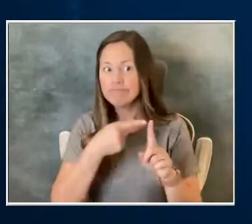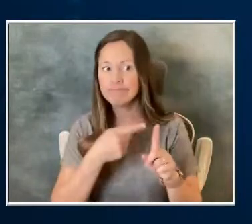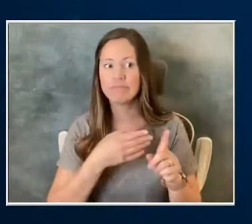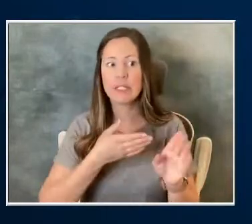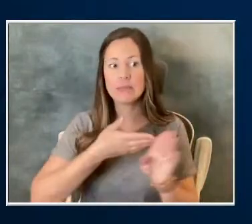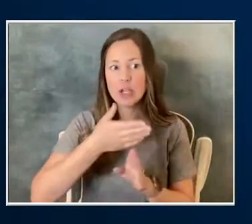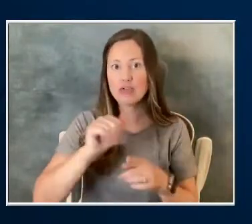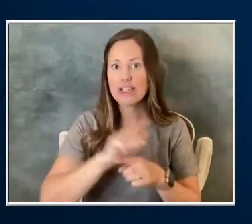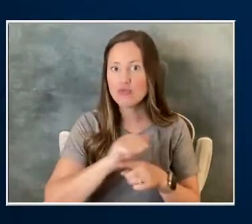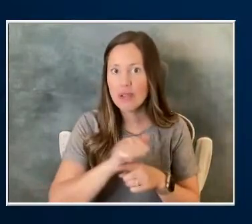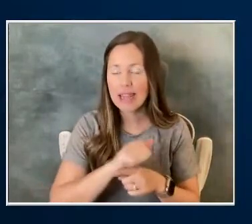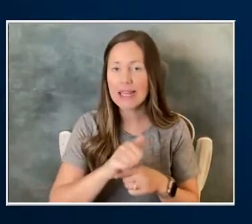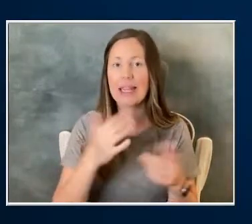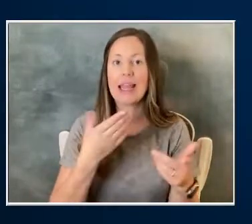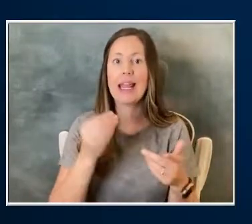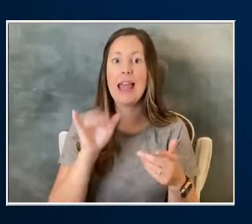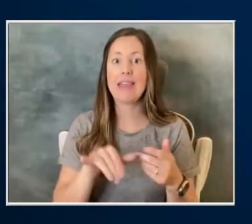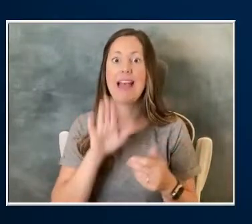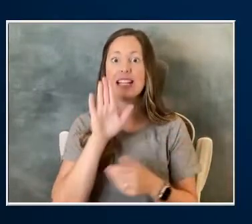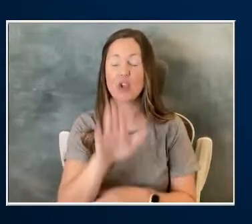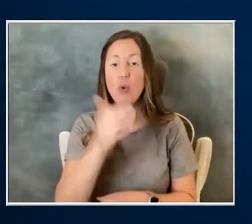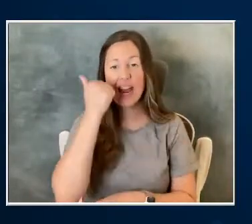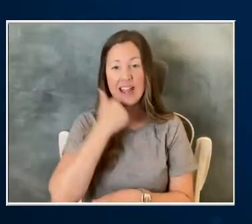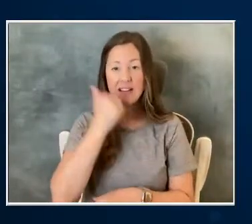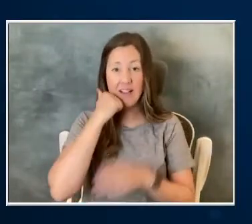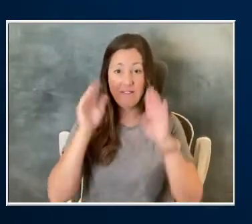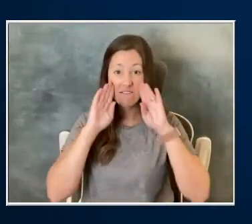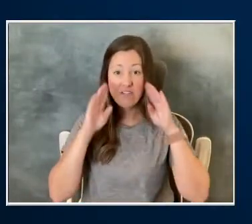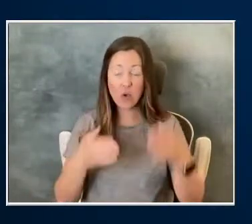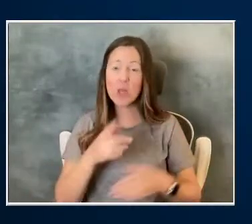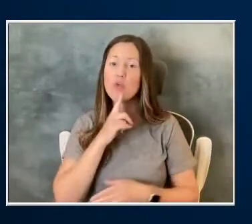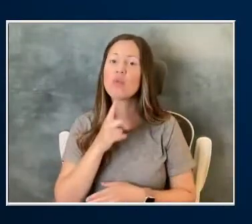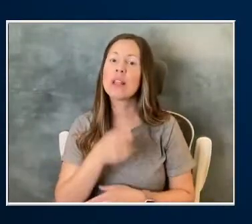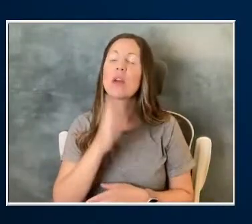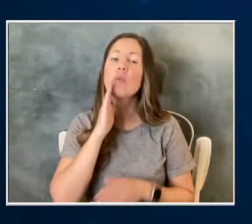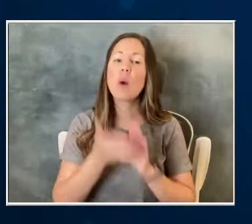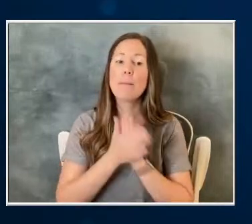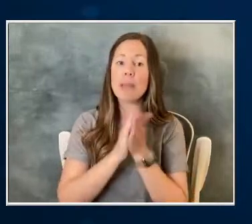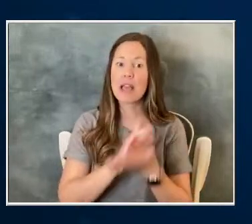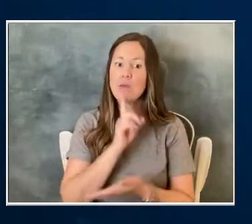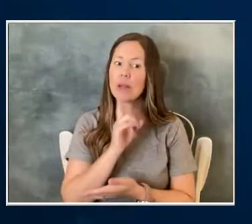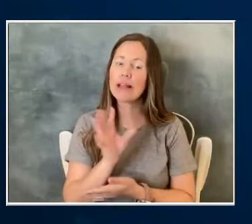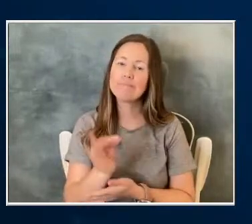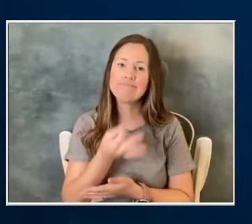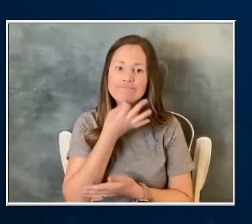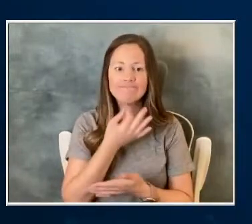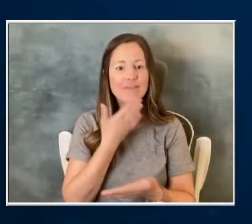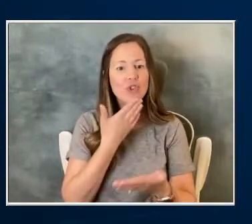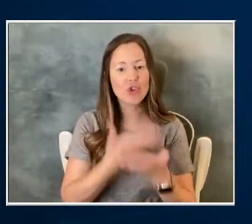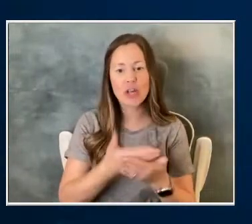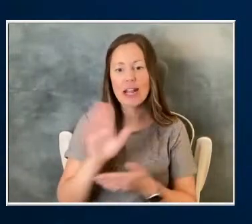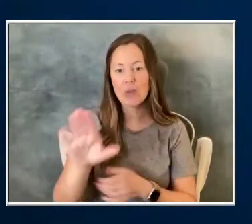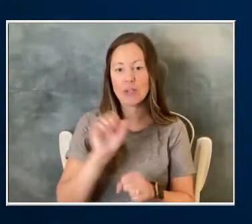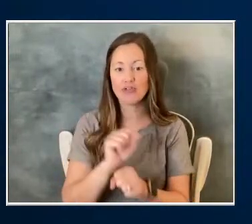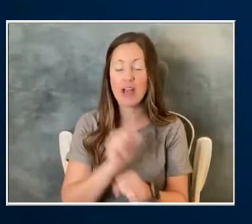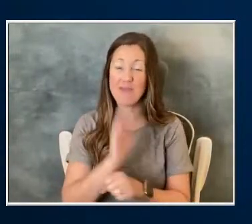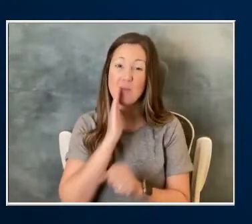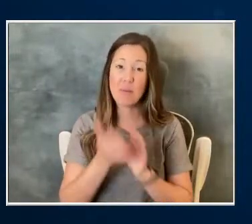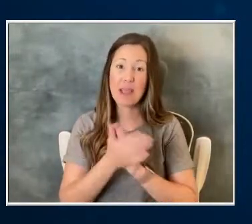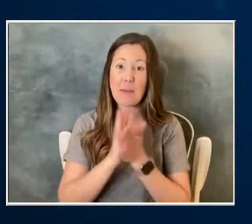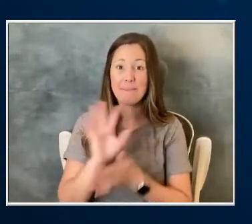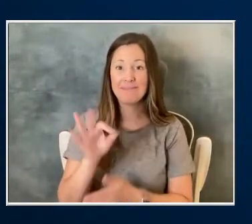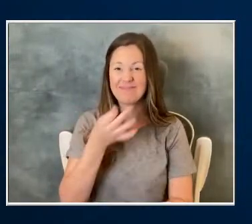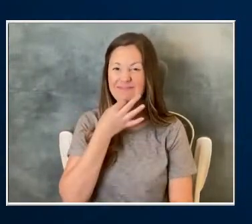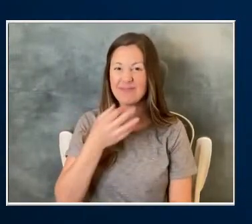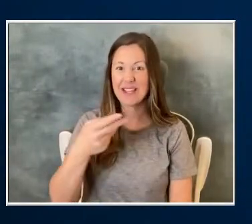training, and that's your dedicated daily focus, you're going to become really good at your job. You're going to be an expert. And for patients, that